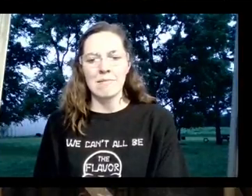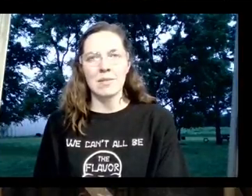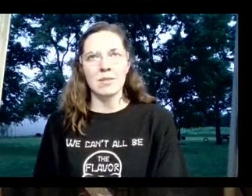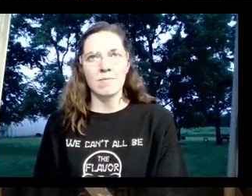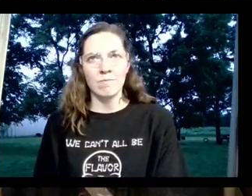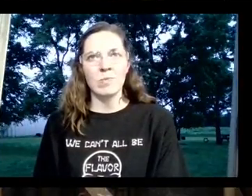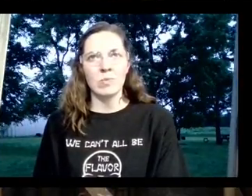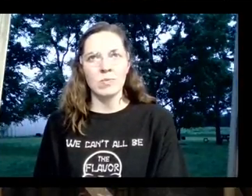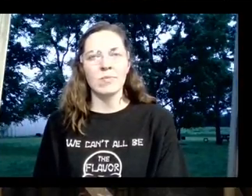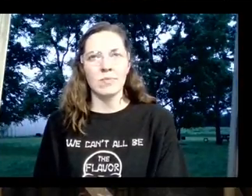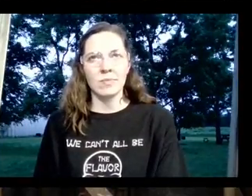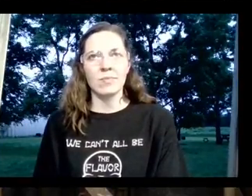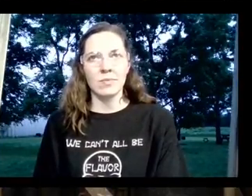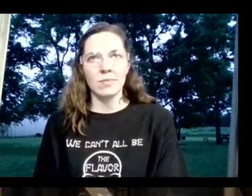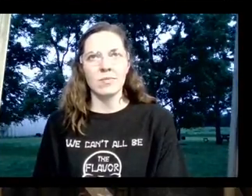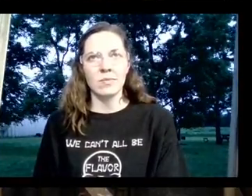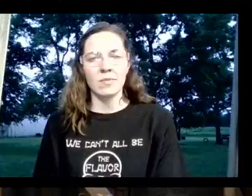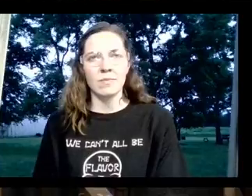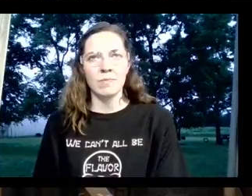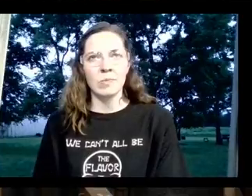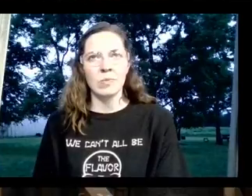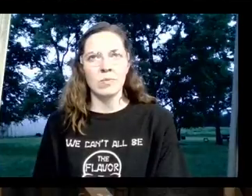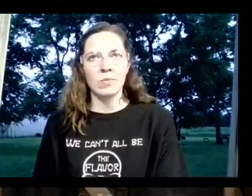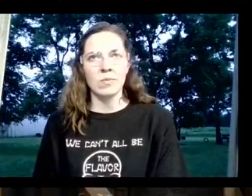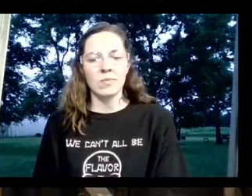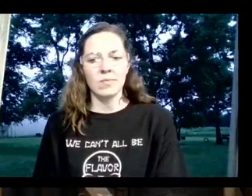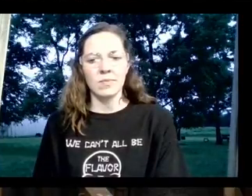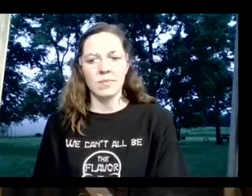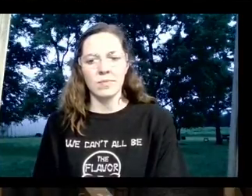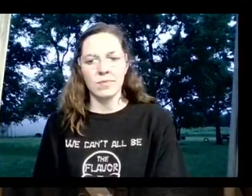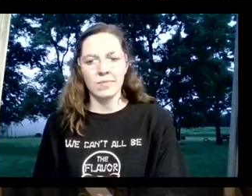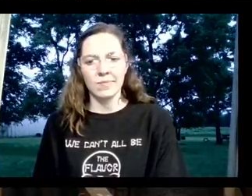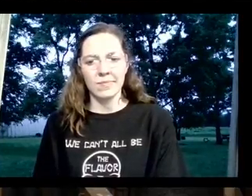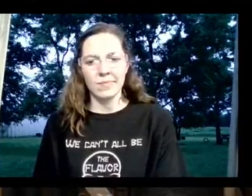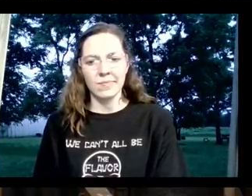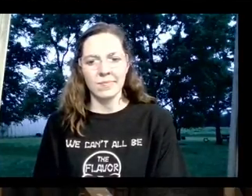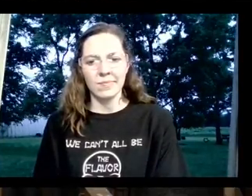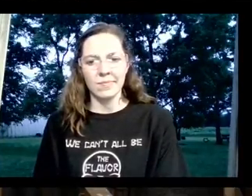India, right? He's in India, and he's made himself like a sweet little